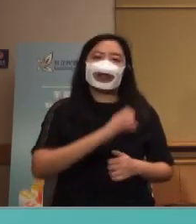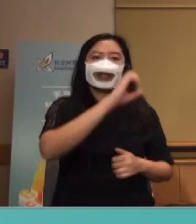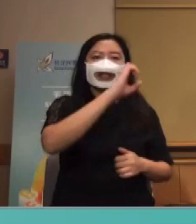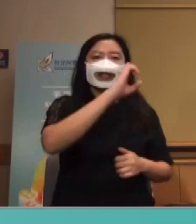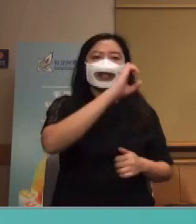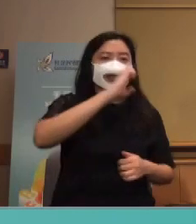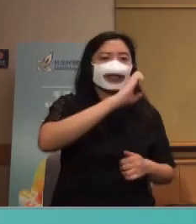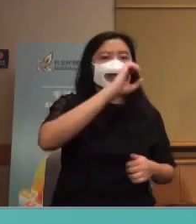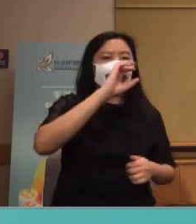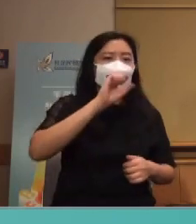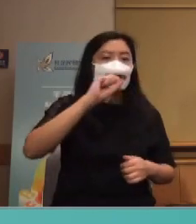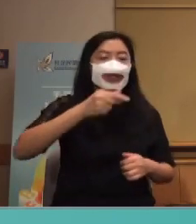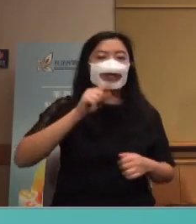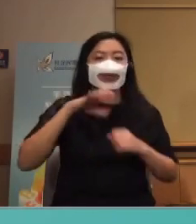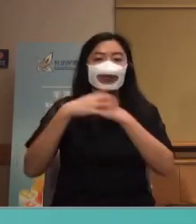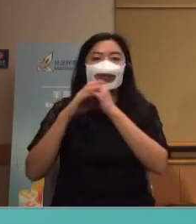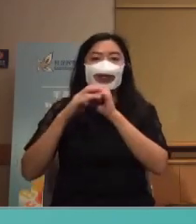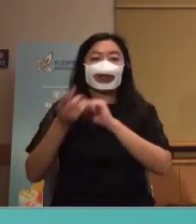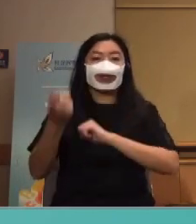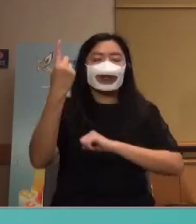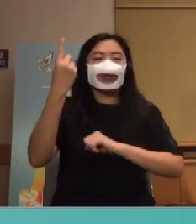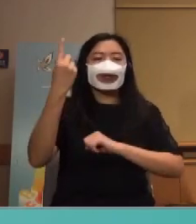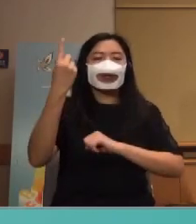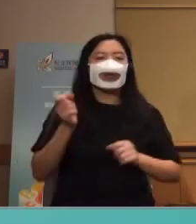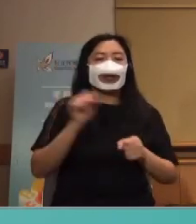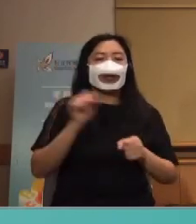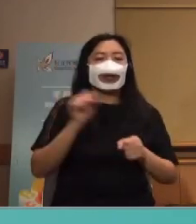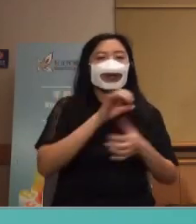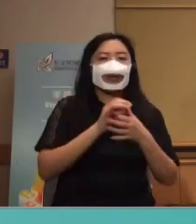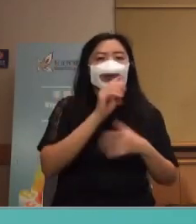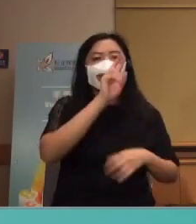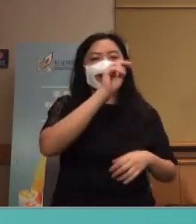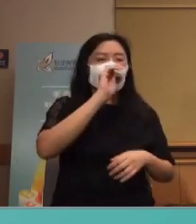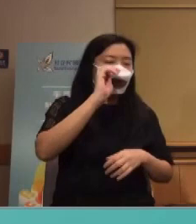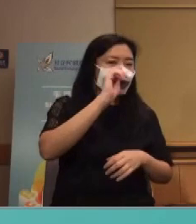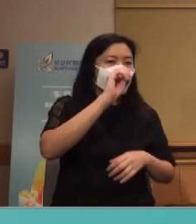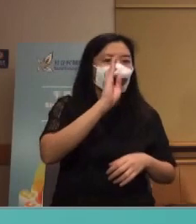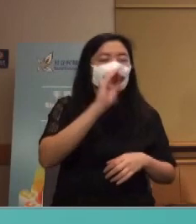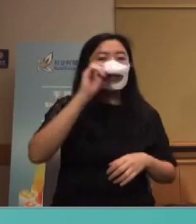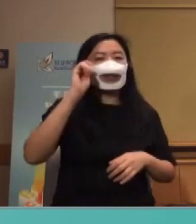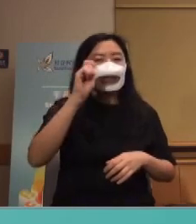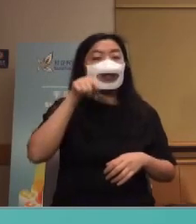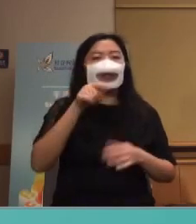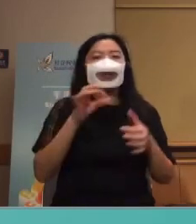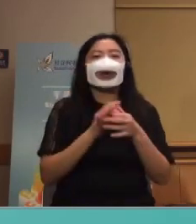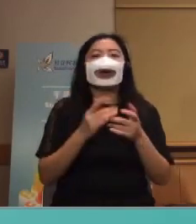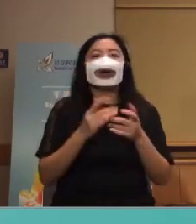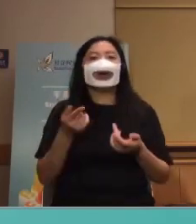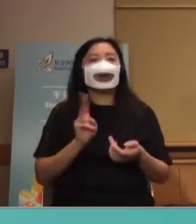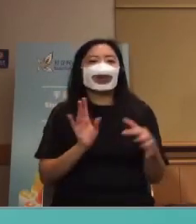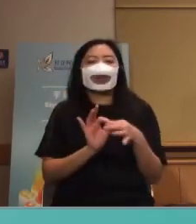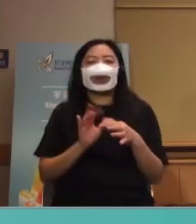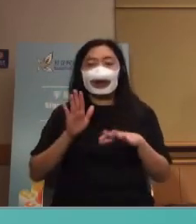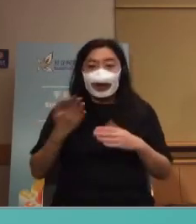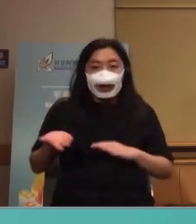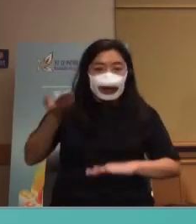crypto industry, and the sort of recent market news I think highlights that example more deeply. I think I want to personally reflect a little bit about the technology,